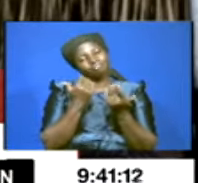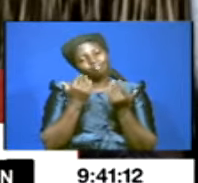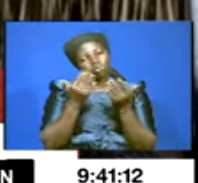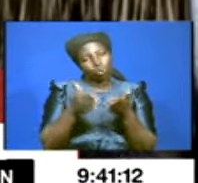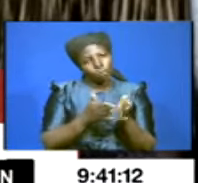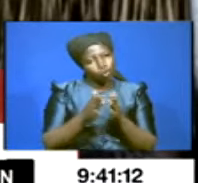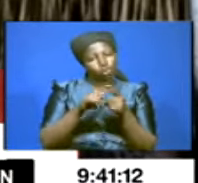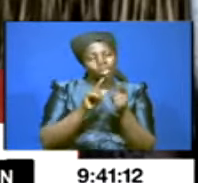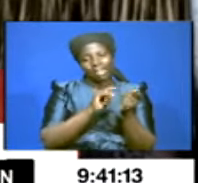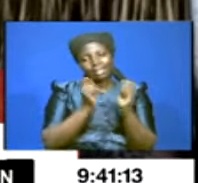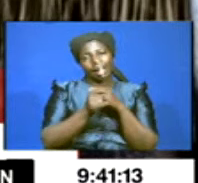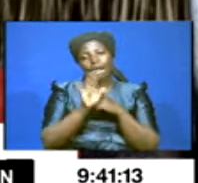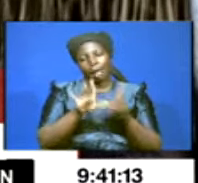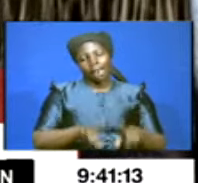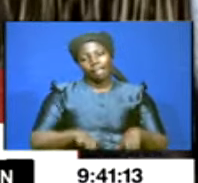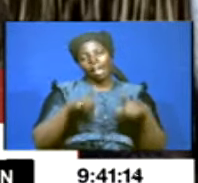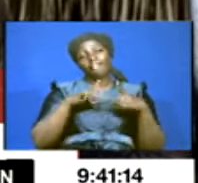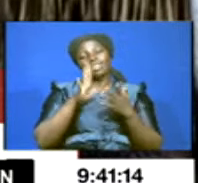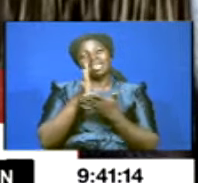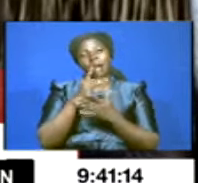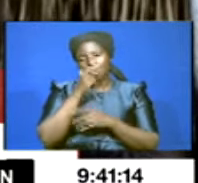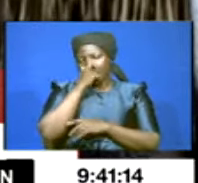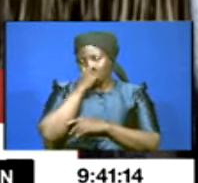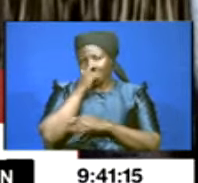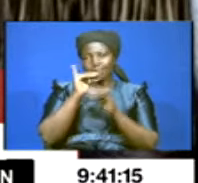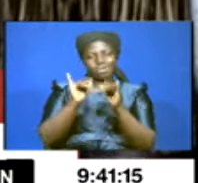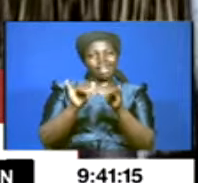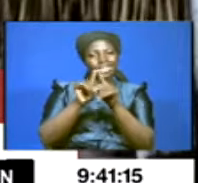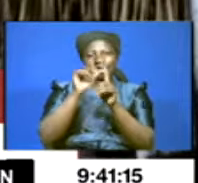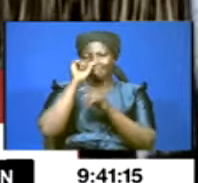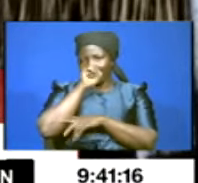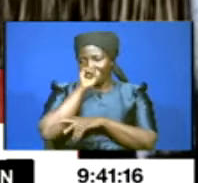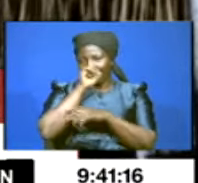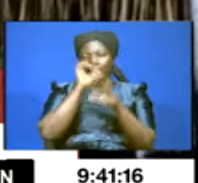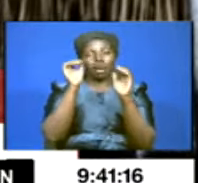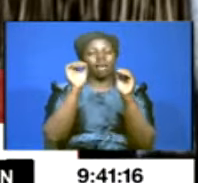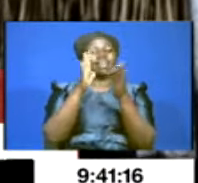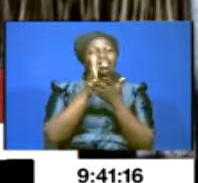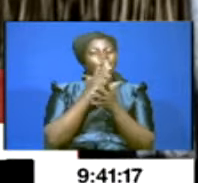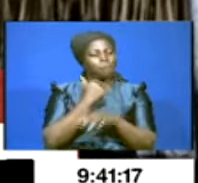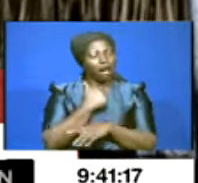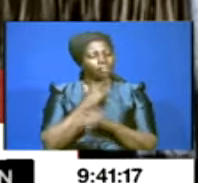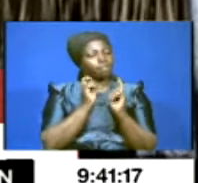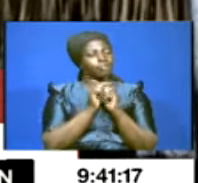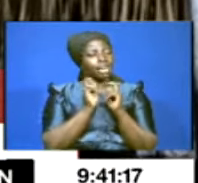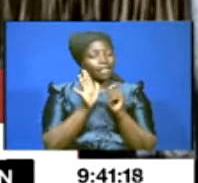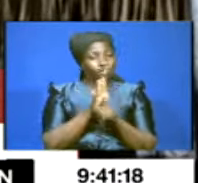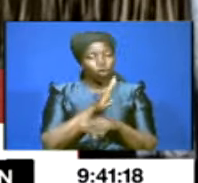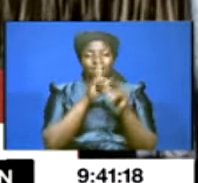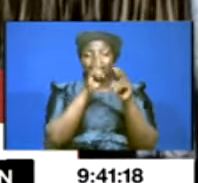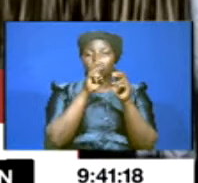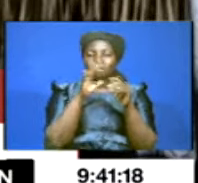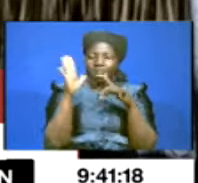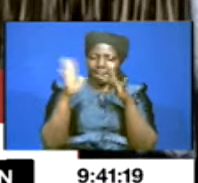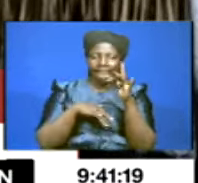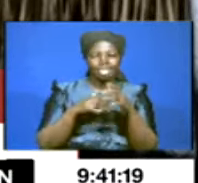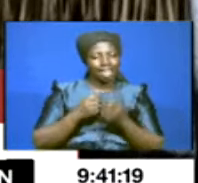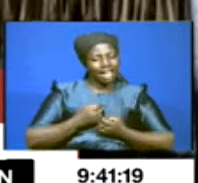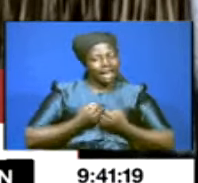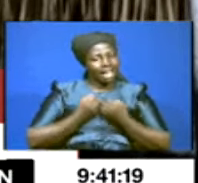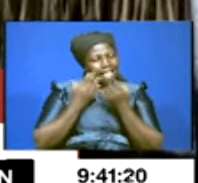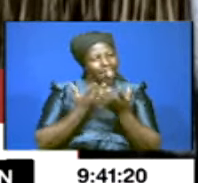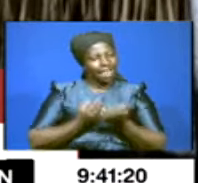wish to see them the way they are. Some of them are going through very painful issues they can't even explain to